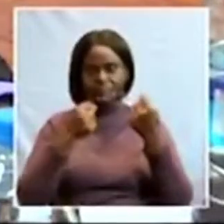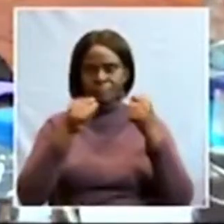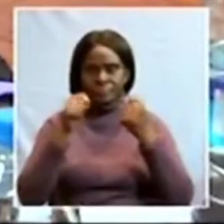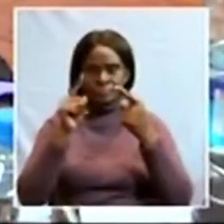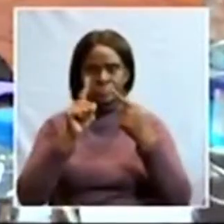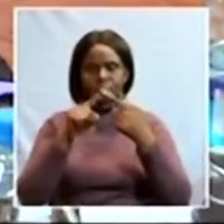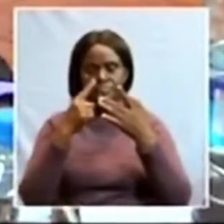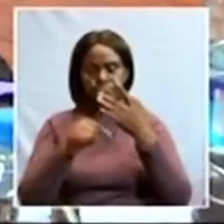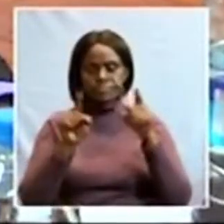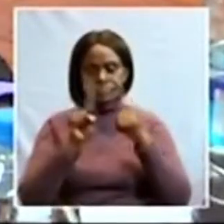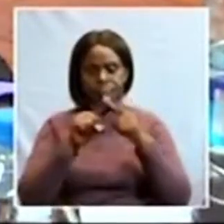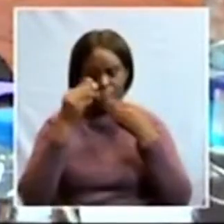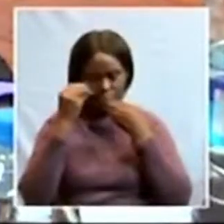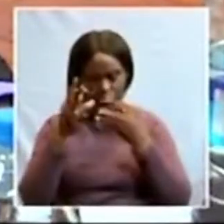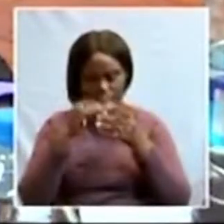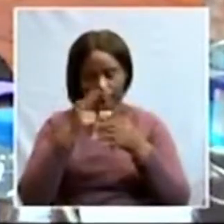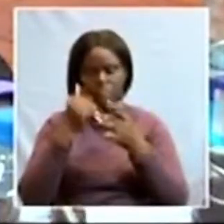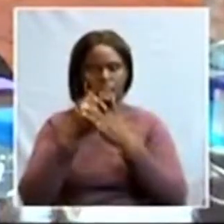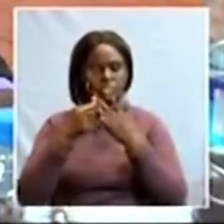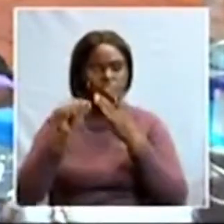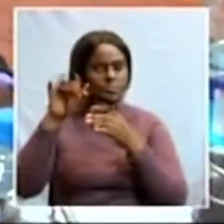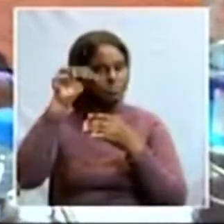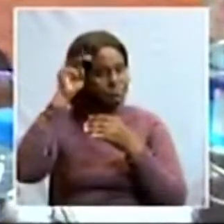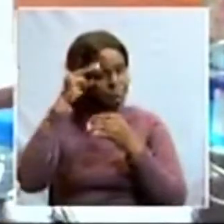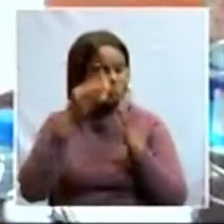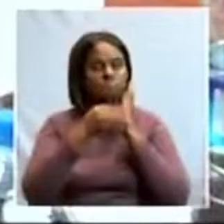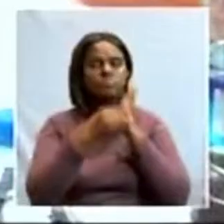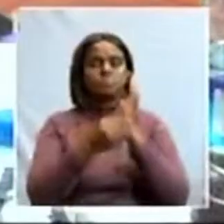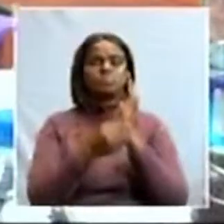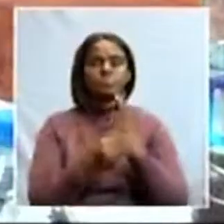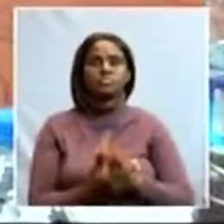endeavor to adhere to the ministerial guidelines.